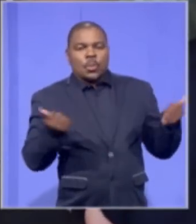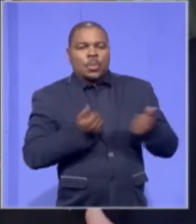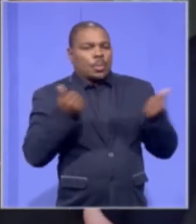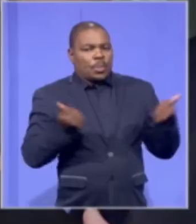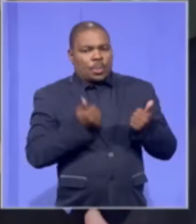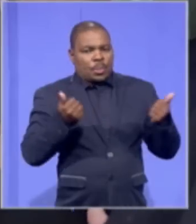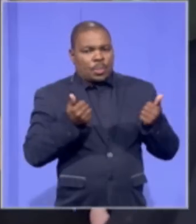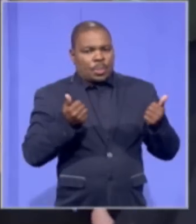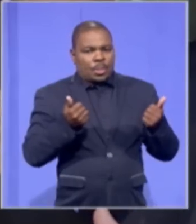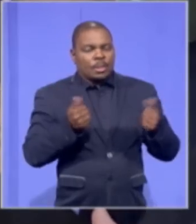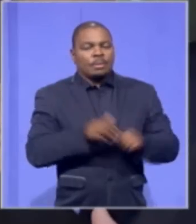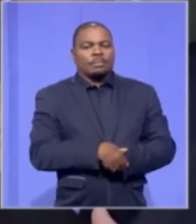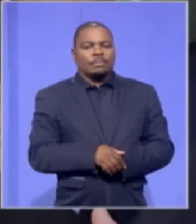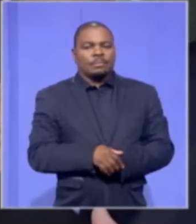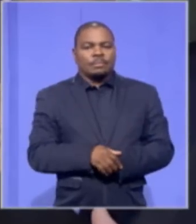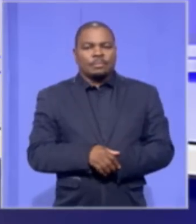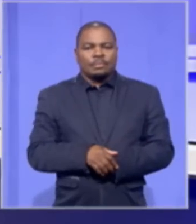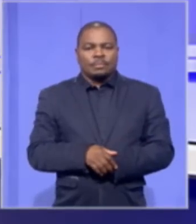as a council of CPUT.